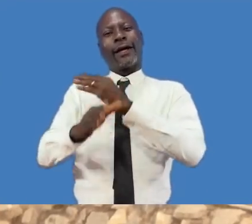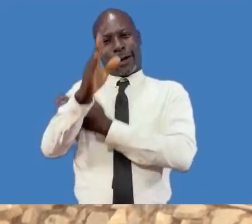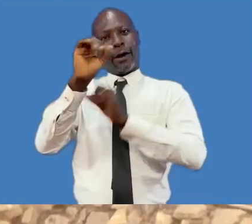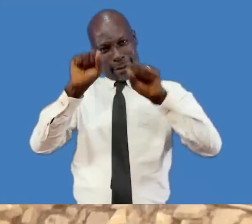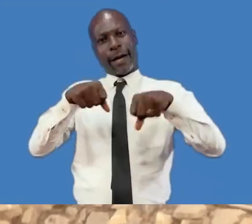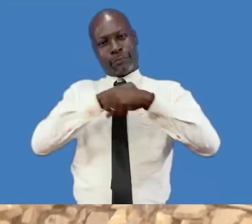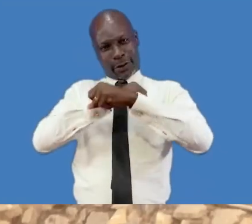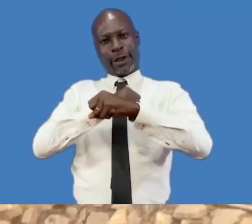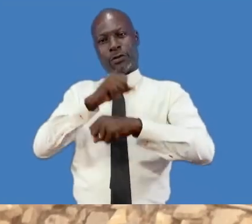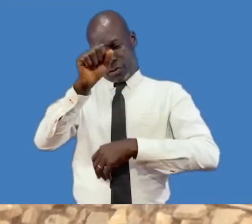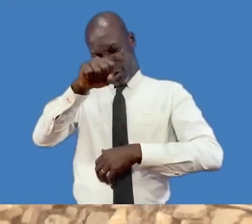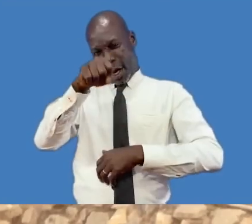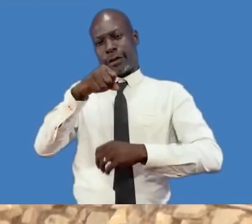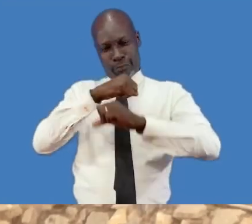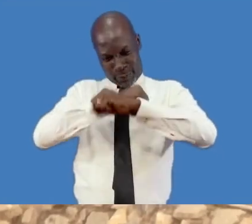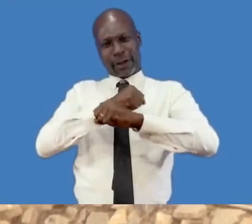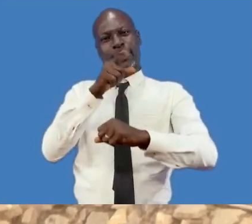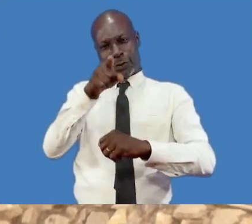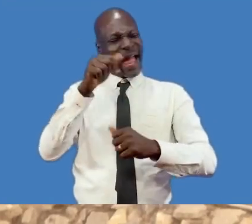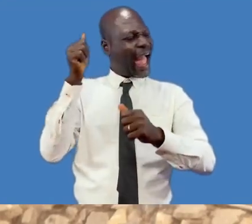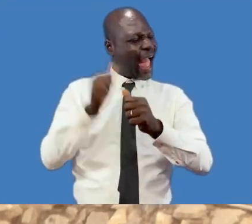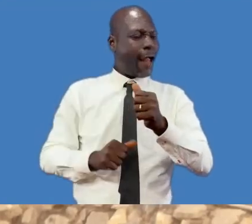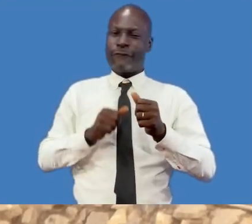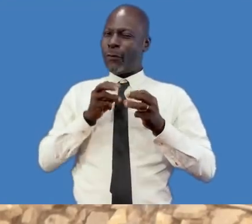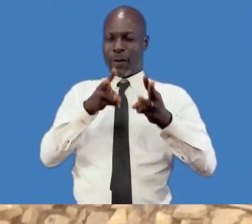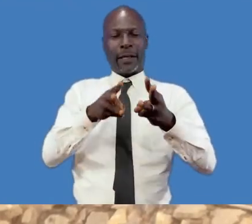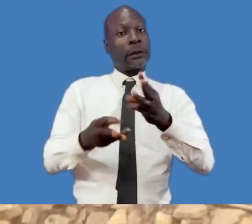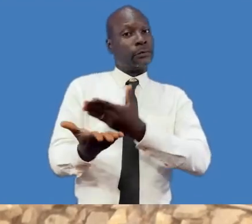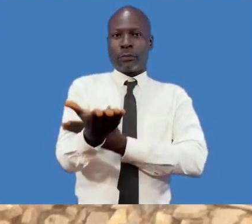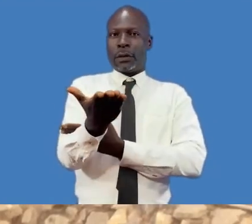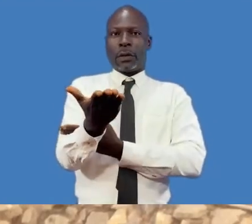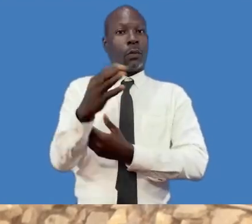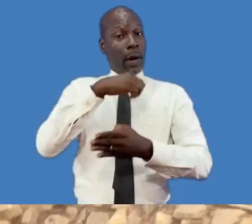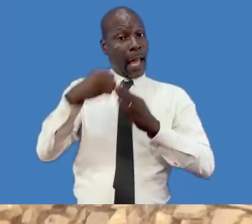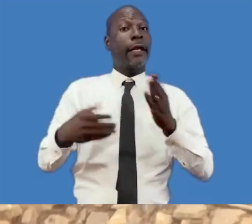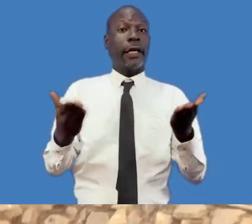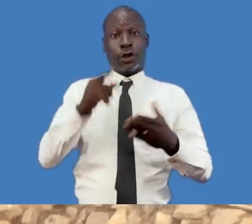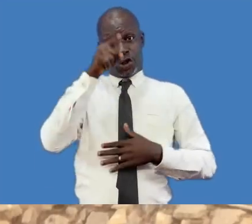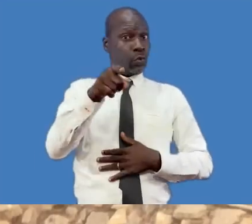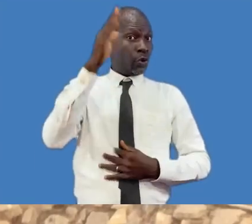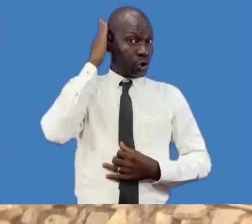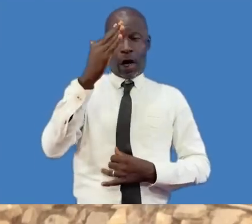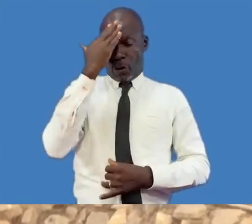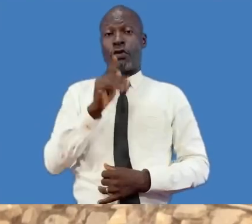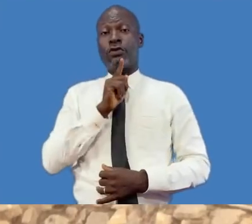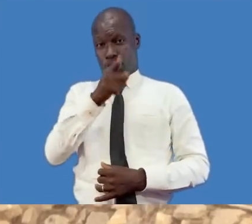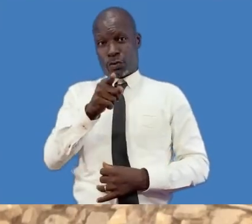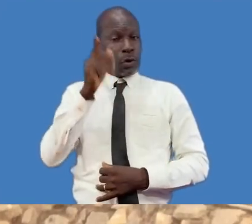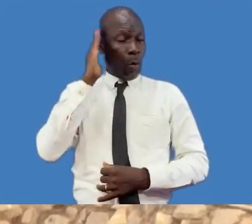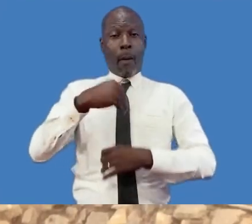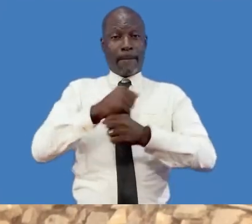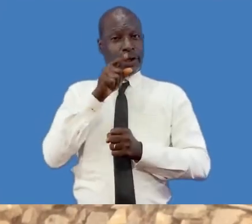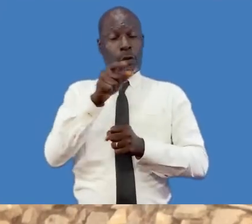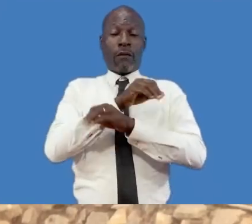you. When you go to bet me Abba Hobai or Quen Biaraso, and Anopay, dear, Medo Esia, and you shall know the truth, and the truth